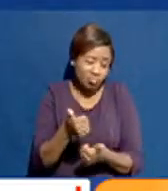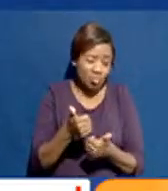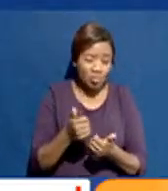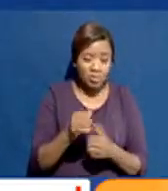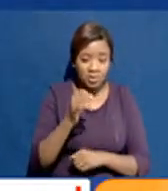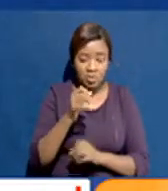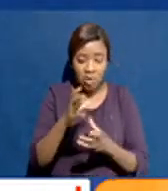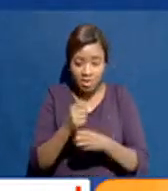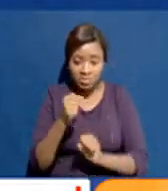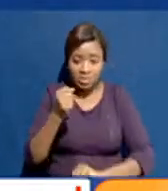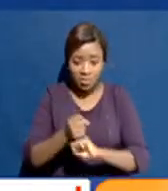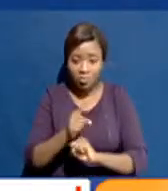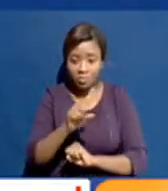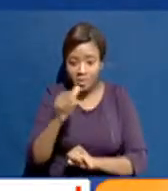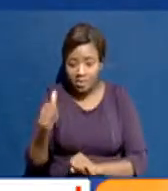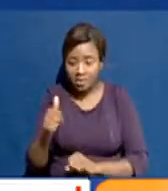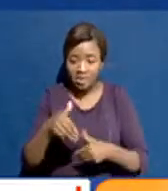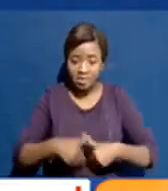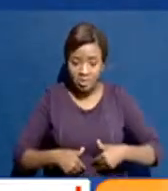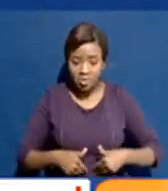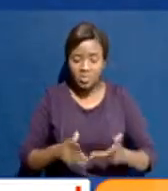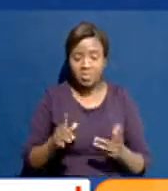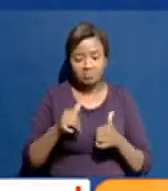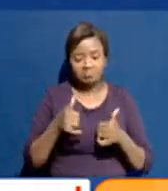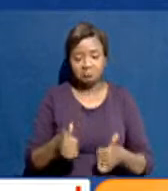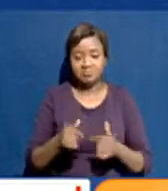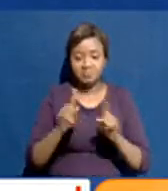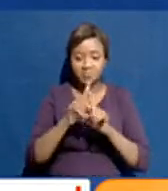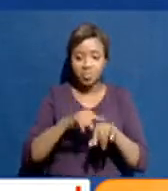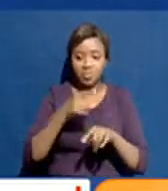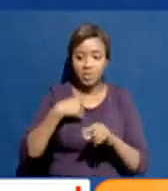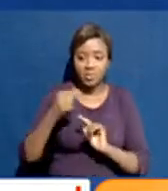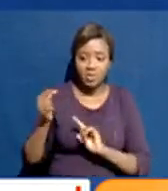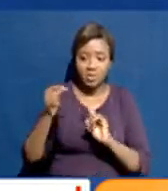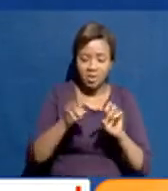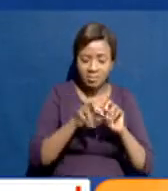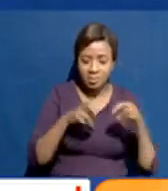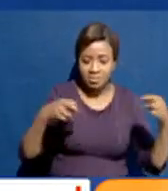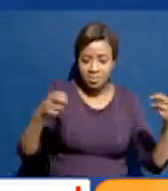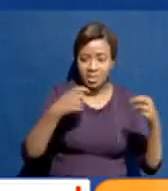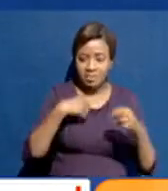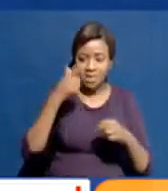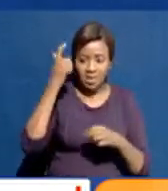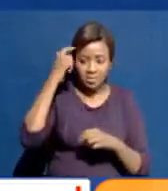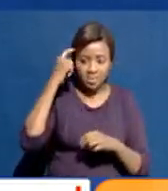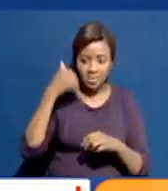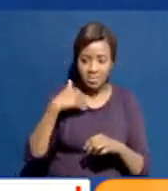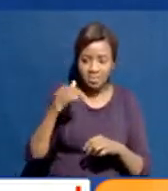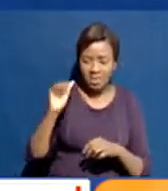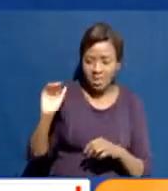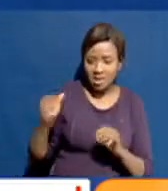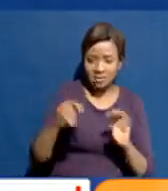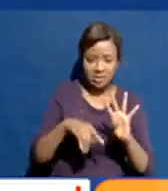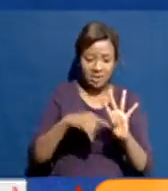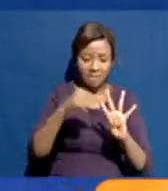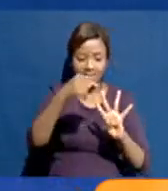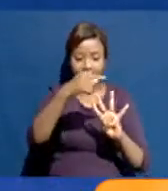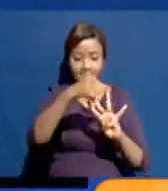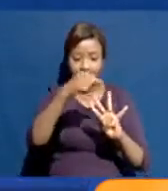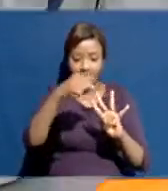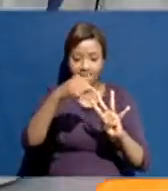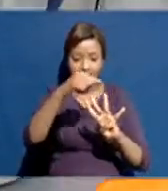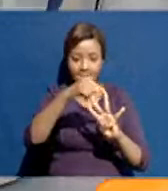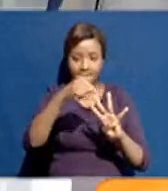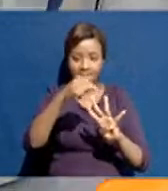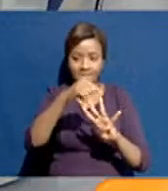thing. And also, when I was coming on this panel, I remember asking between Lucy and Dr.